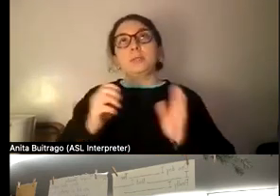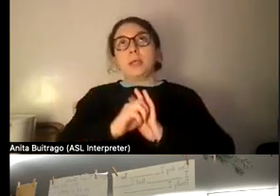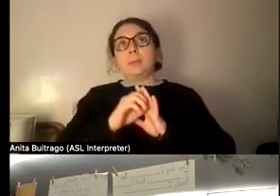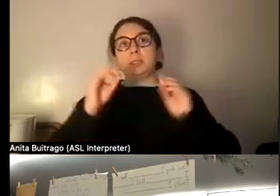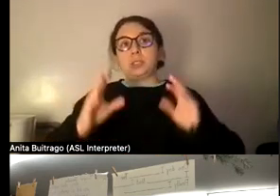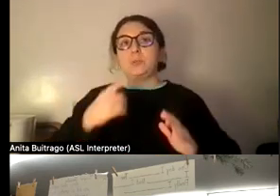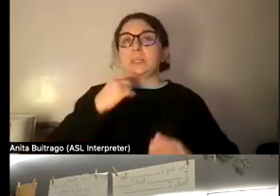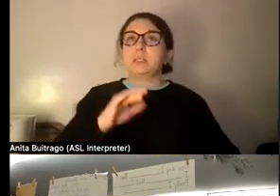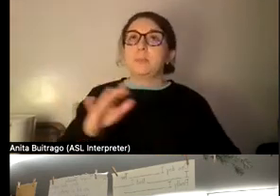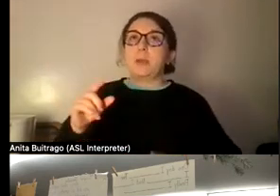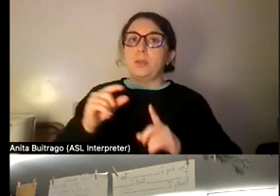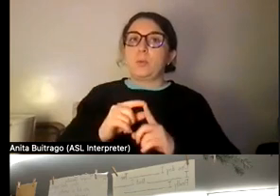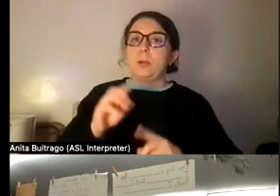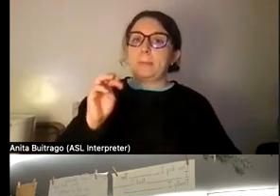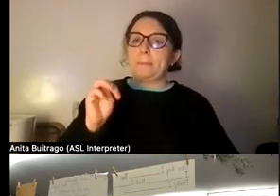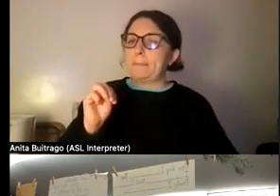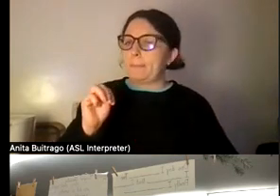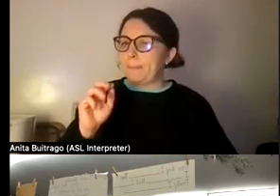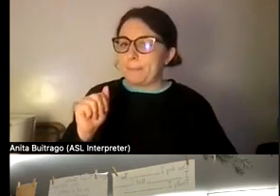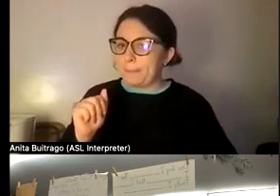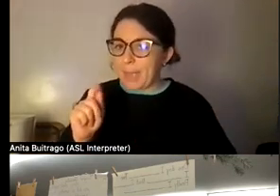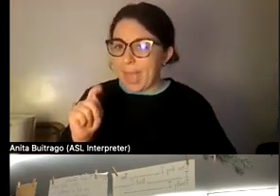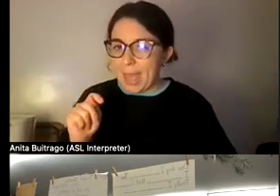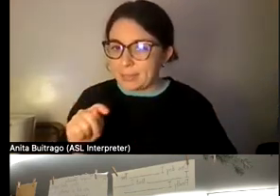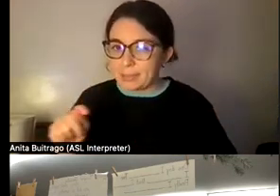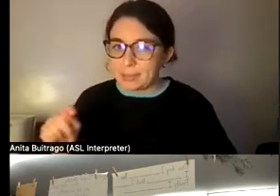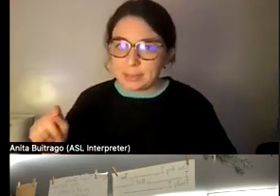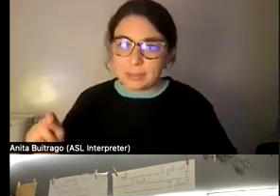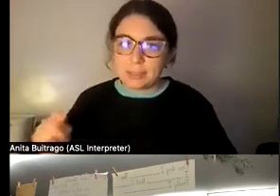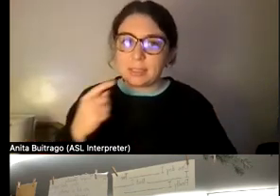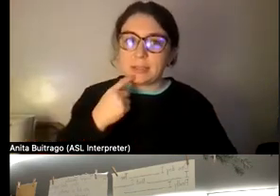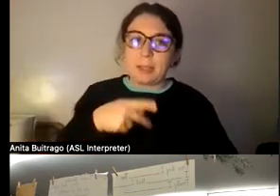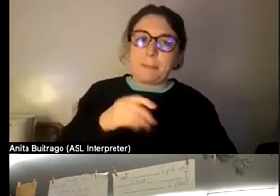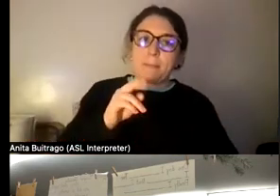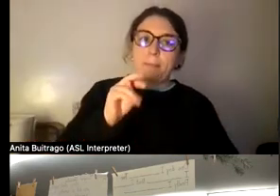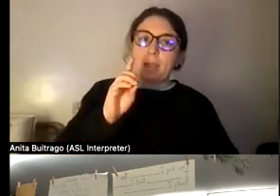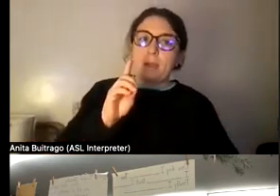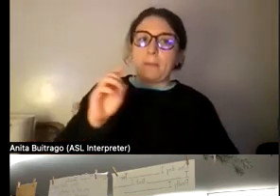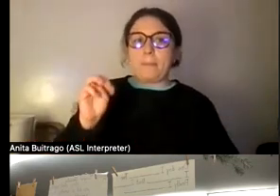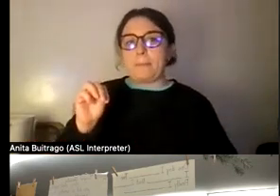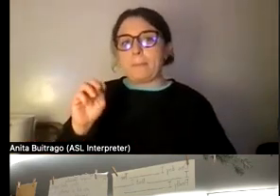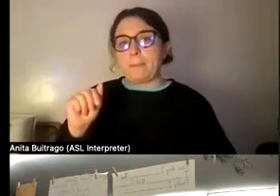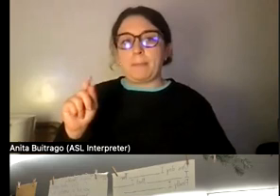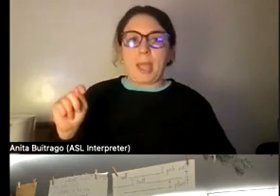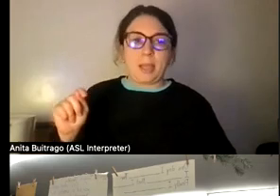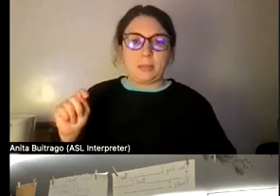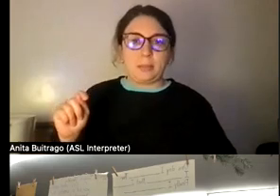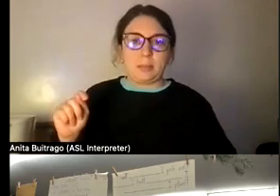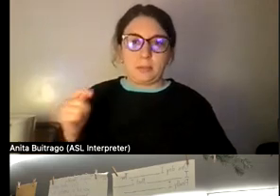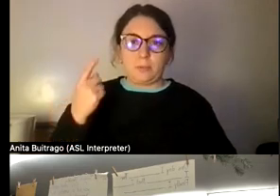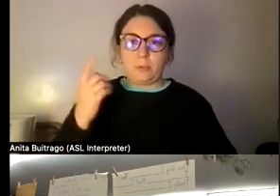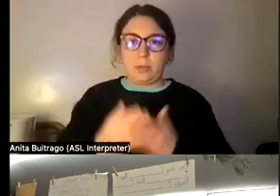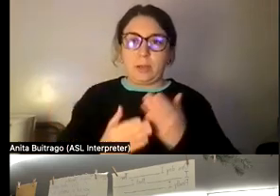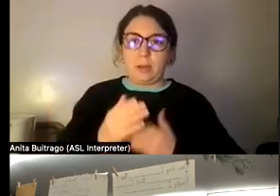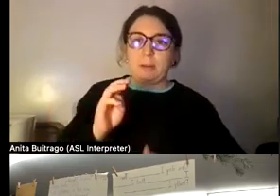word mat. So the first thing they would do is pound it. Mat. If I'm using my wrong hand, because I'm right-handed. Mat. And